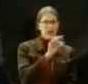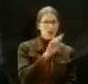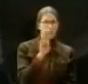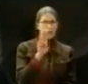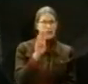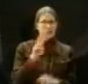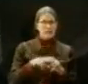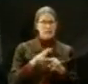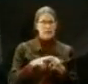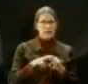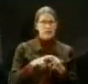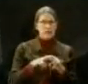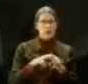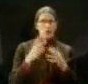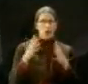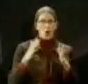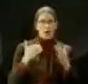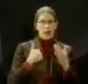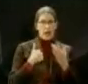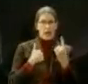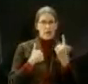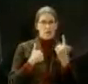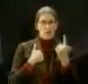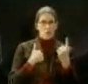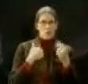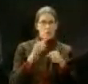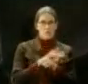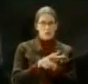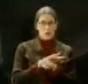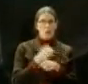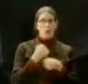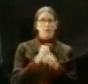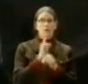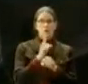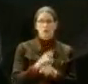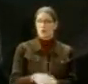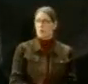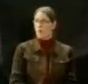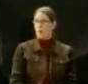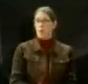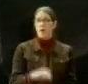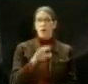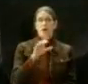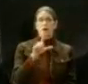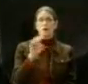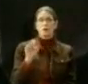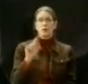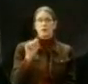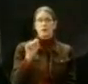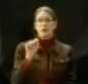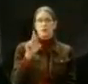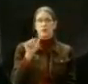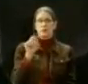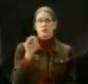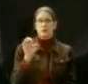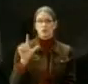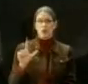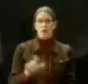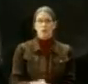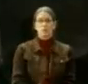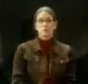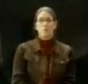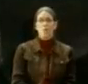or both? No. Already got one filled. Want to make sure. Moving too fast. Lee Trammell. Mr. Harmon